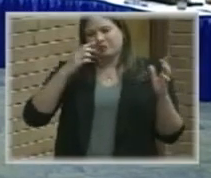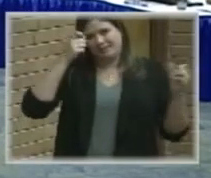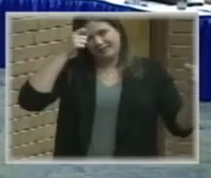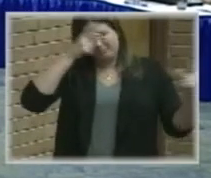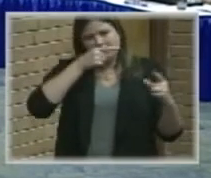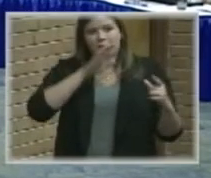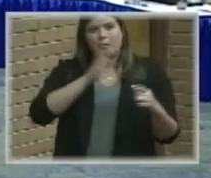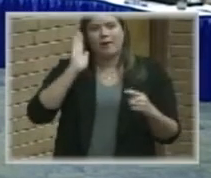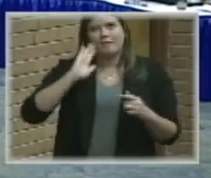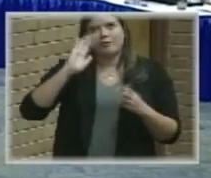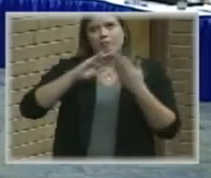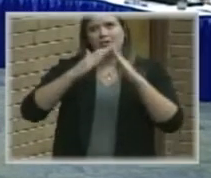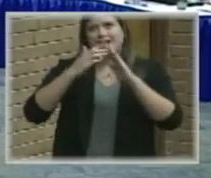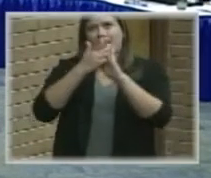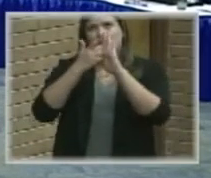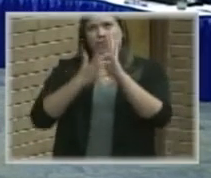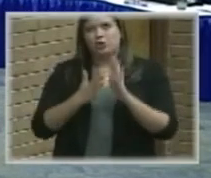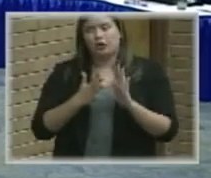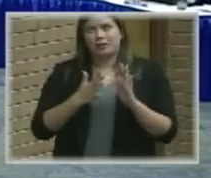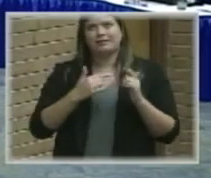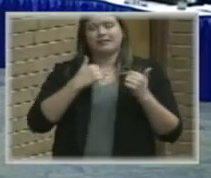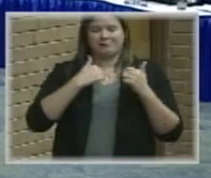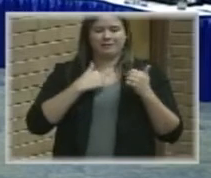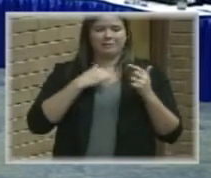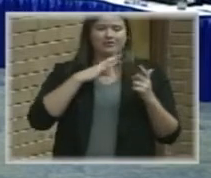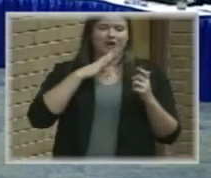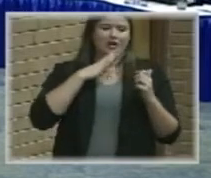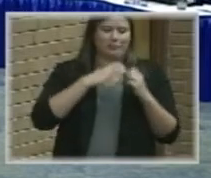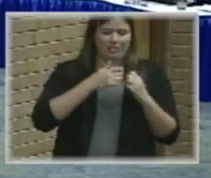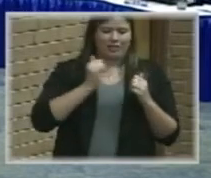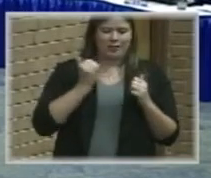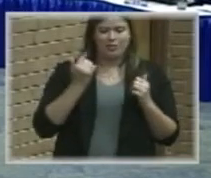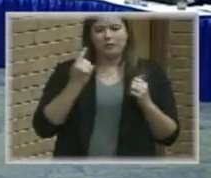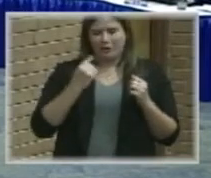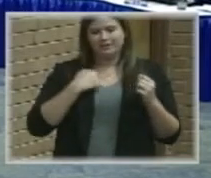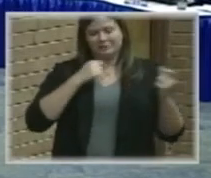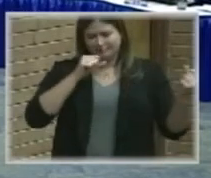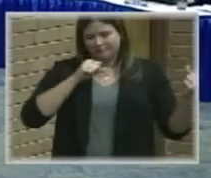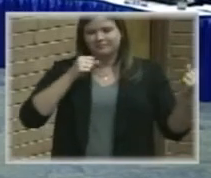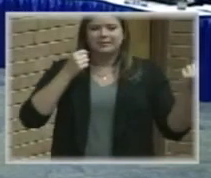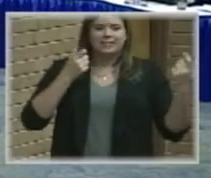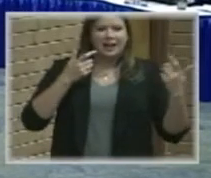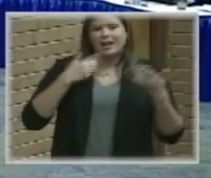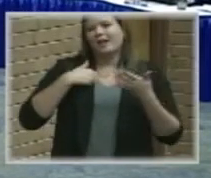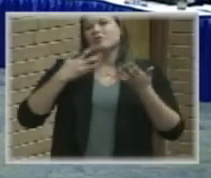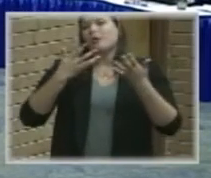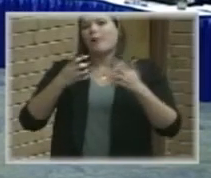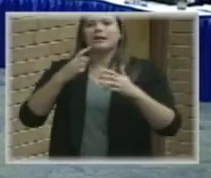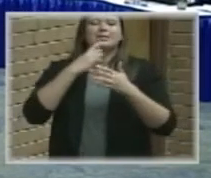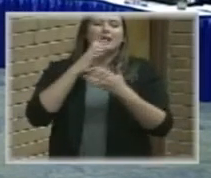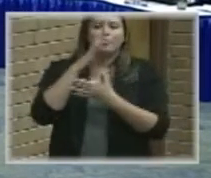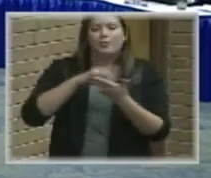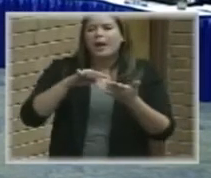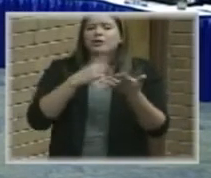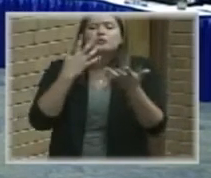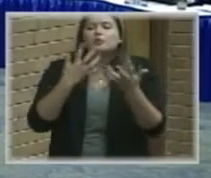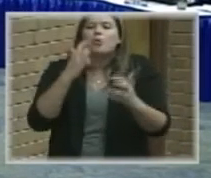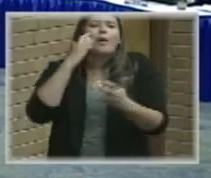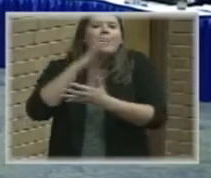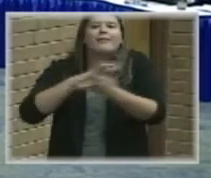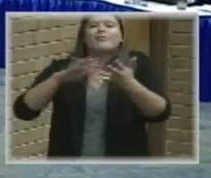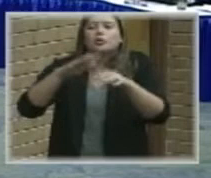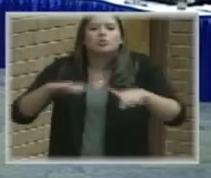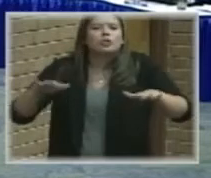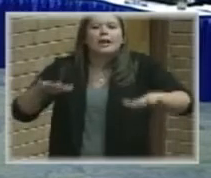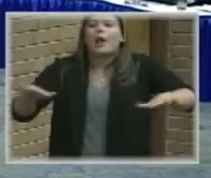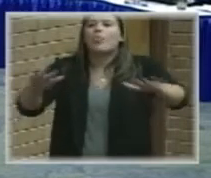former town attorney to another one. I'm not sure about canceling the public hearing, but you certainly could. But I don't want there to be any confusion out there. Choose not to adopt the